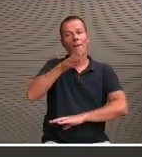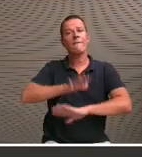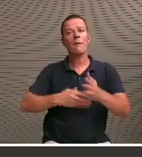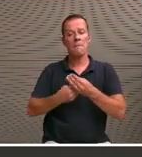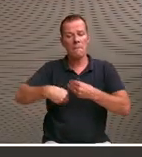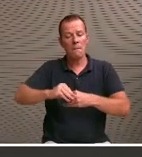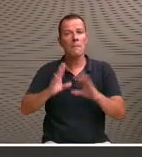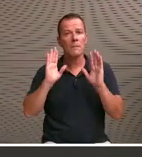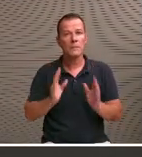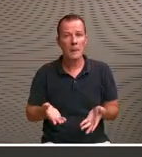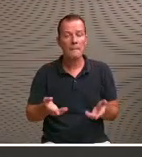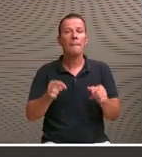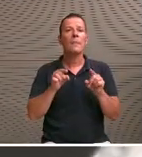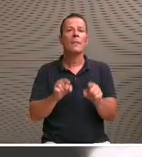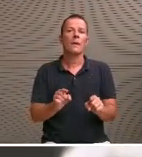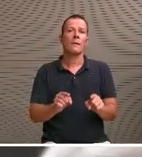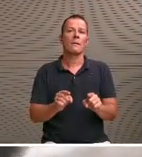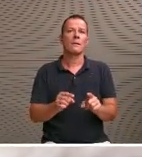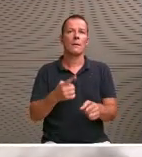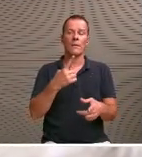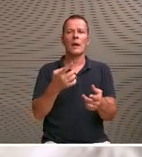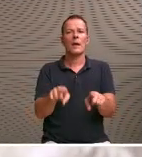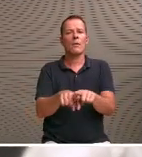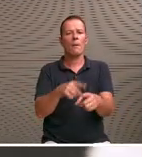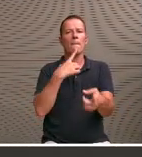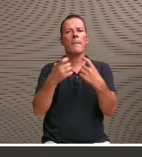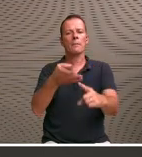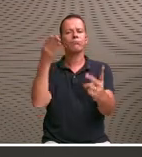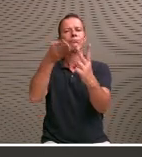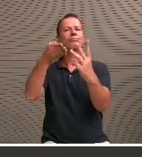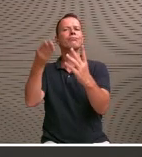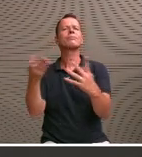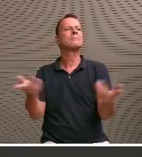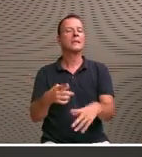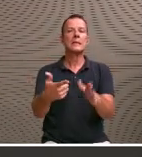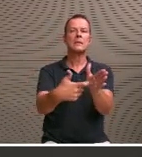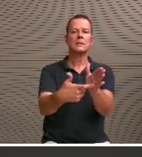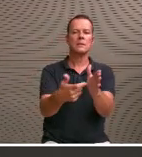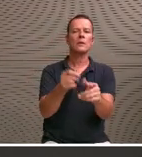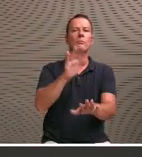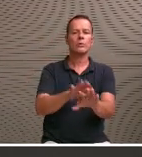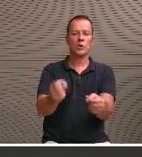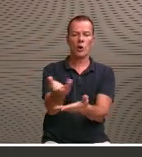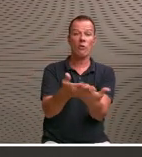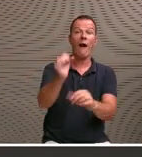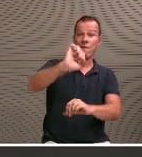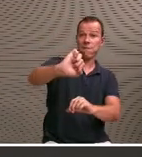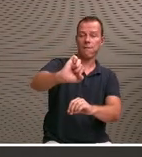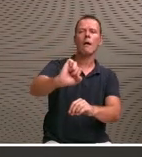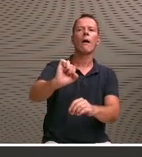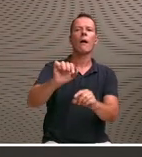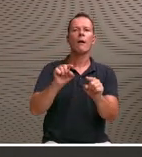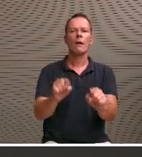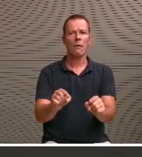this is the sort of practical bit, I hope. What does it take for your business to be one of those climate decacorns, to be a